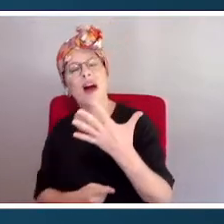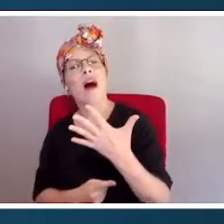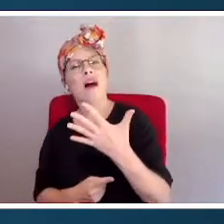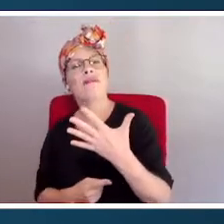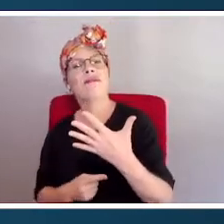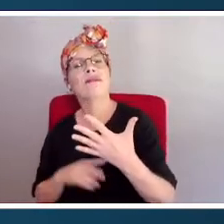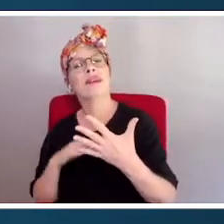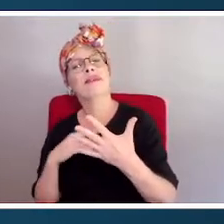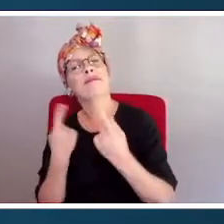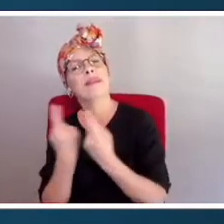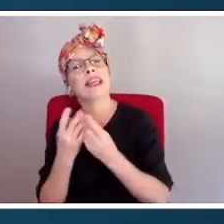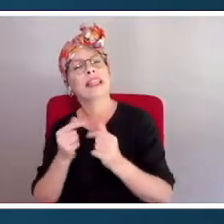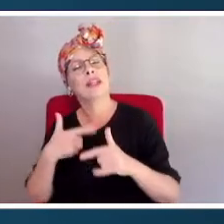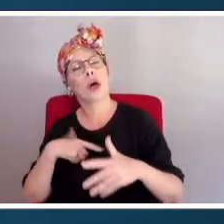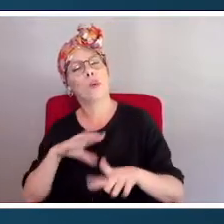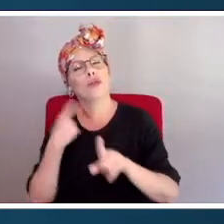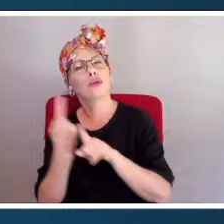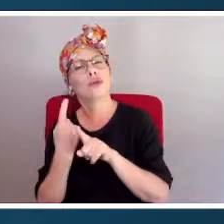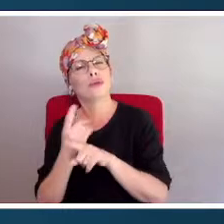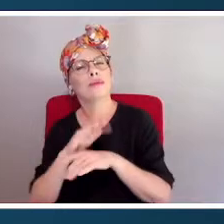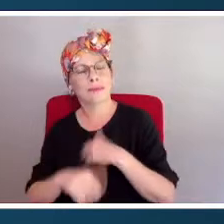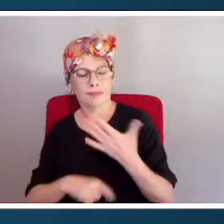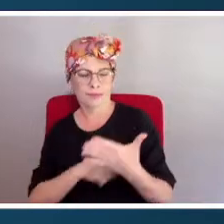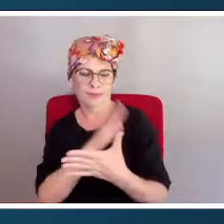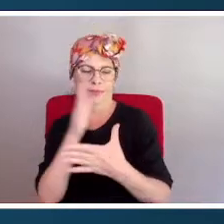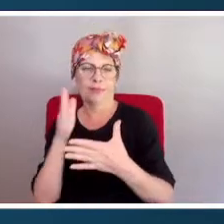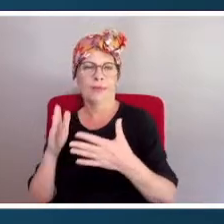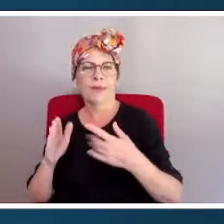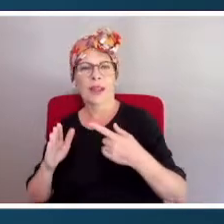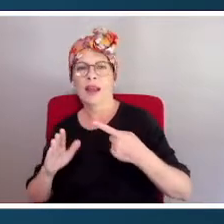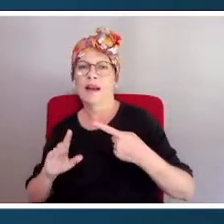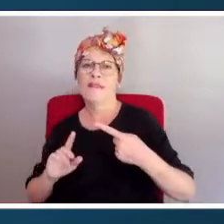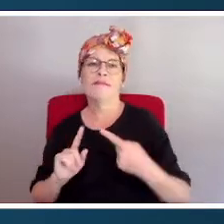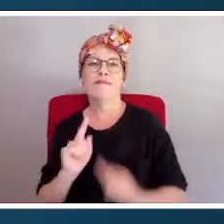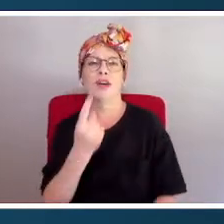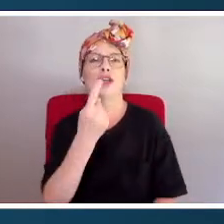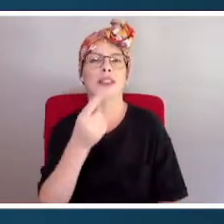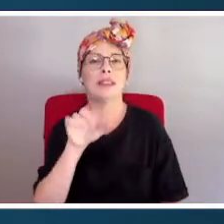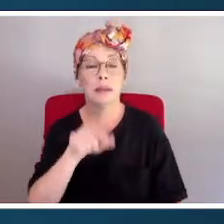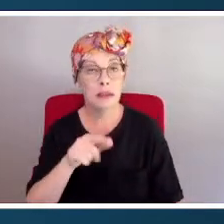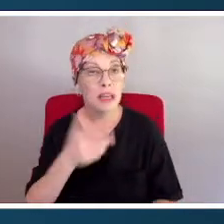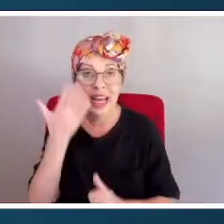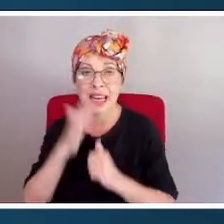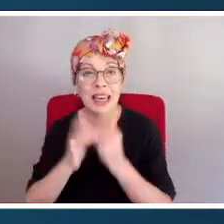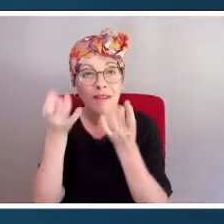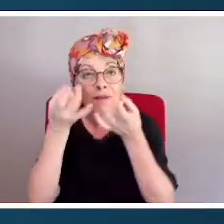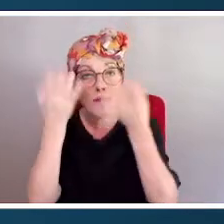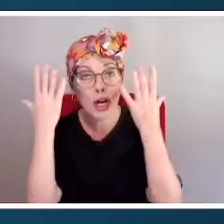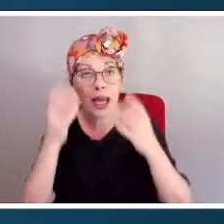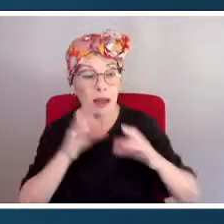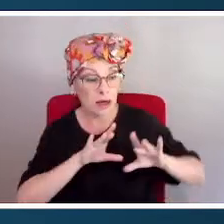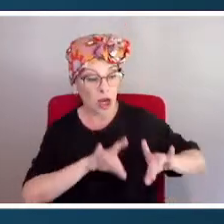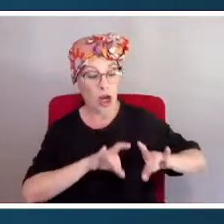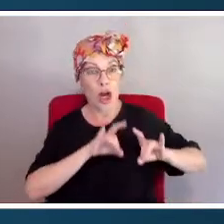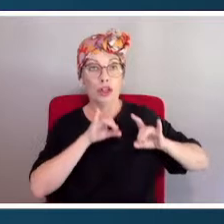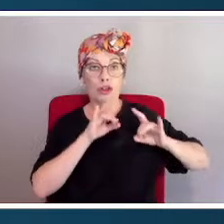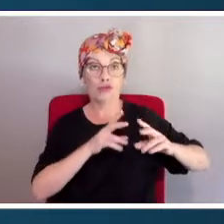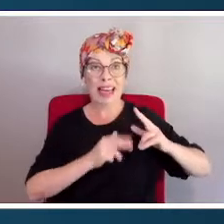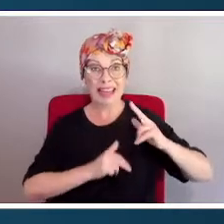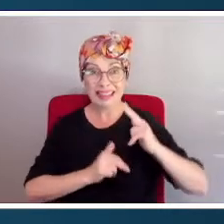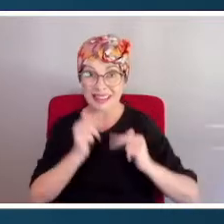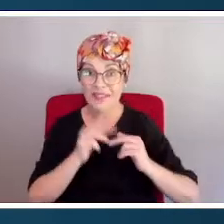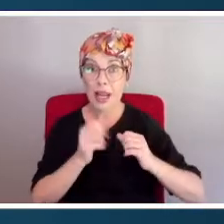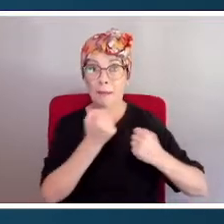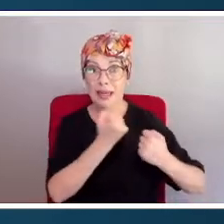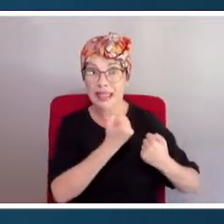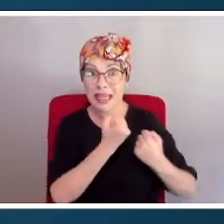First, never forget that Australia's development assistance touches and transforms